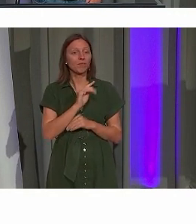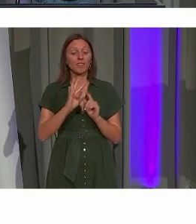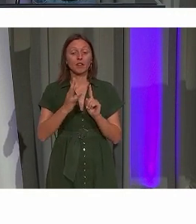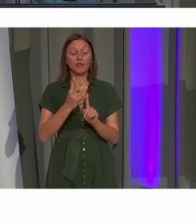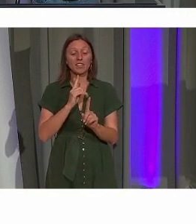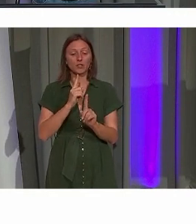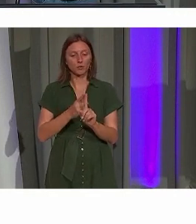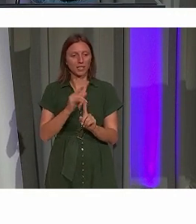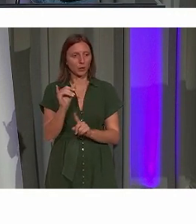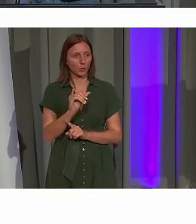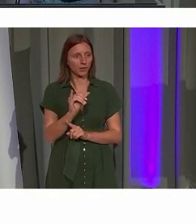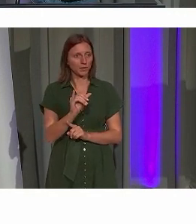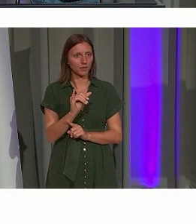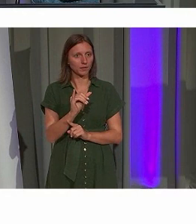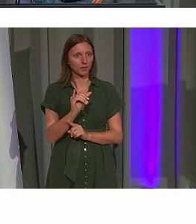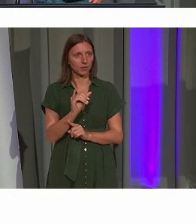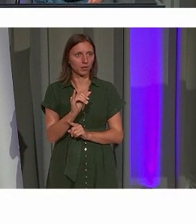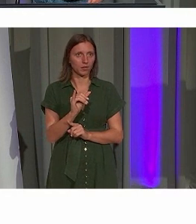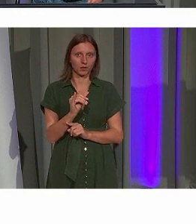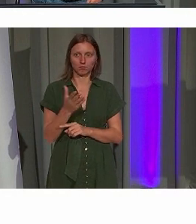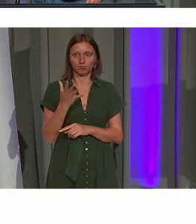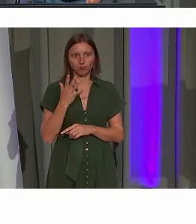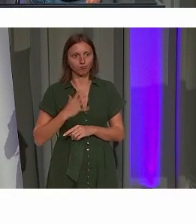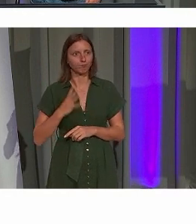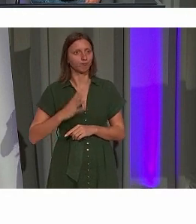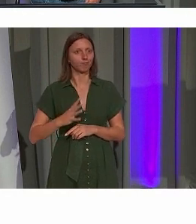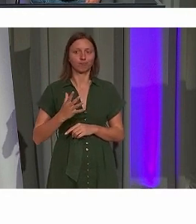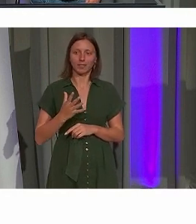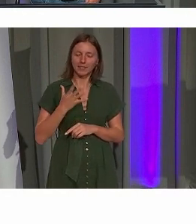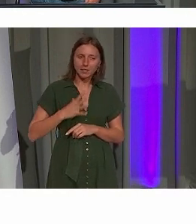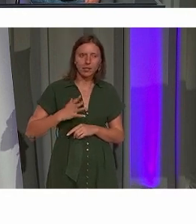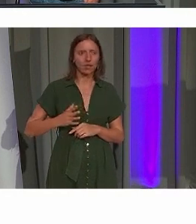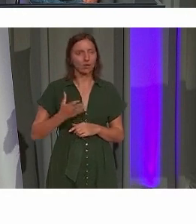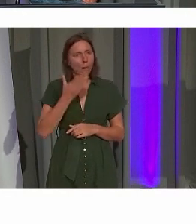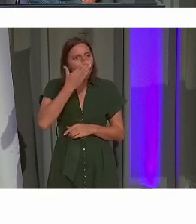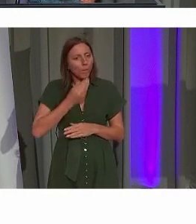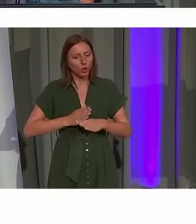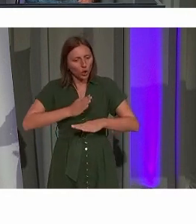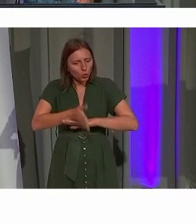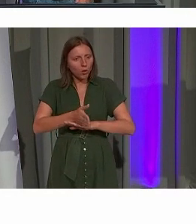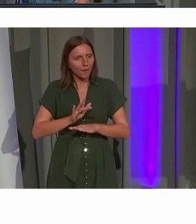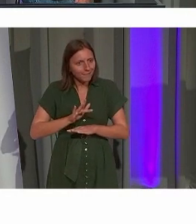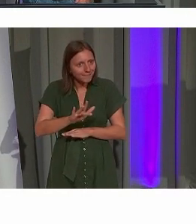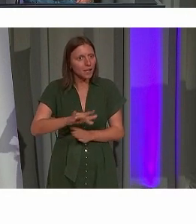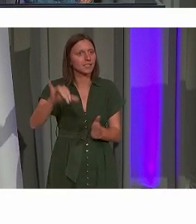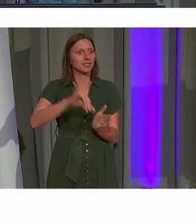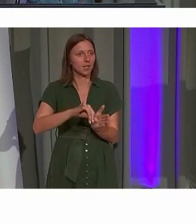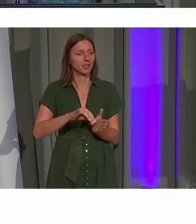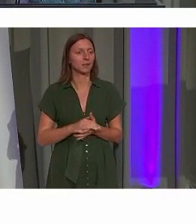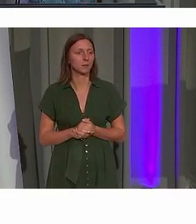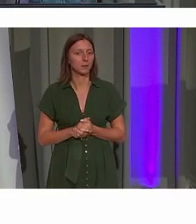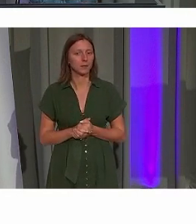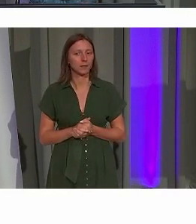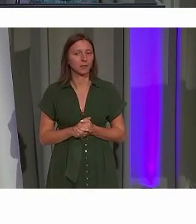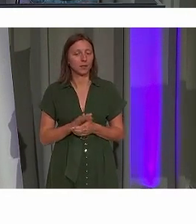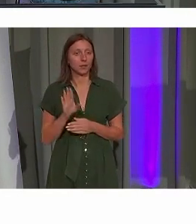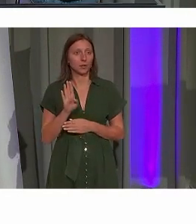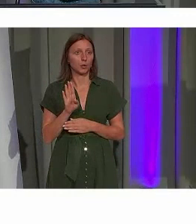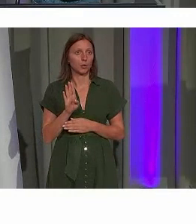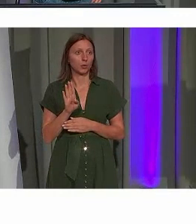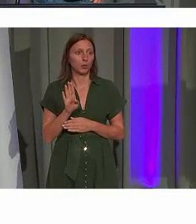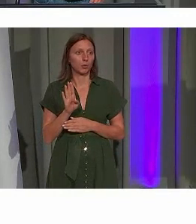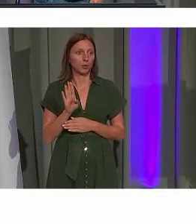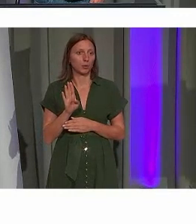point, we have to talk about this. And the 4th thing that was important for us was to make it an